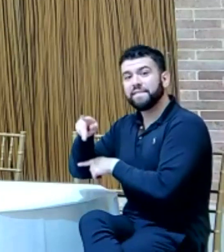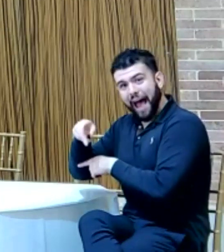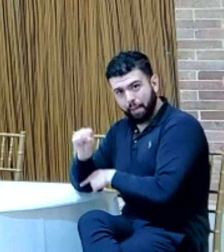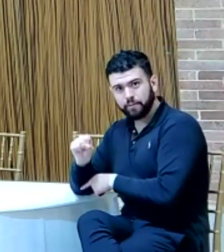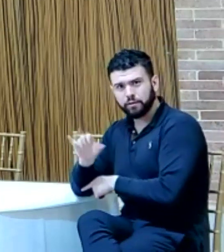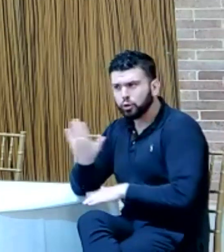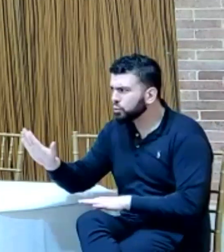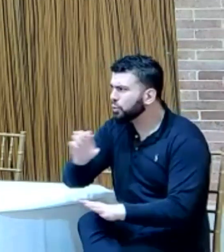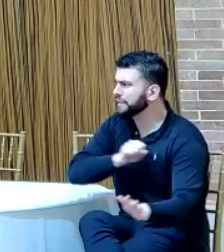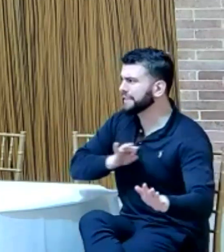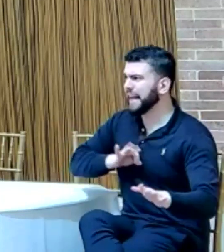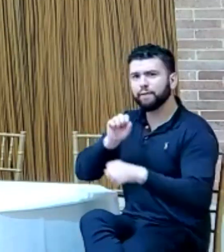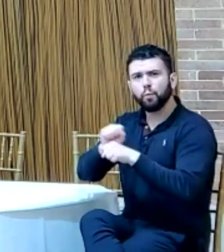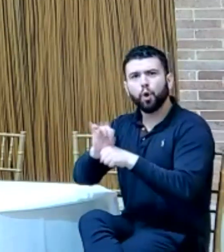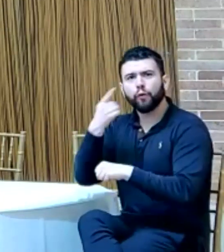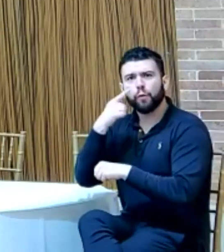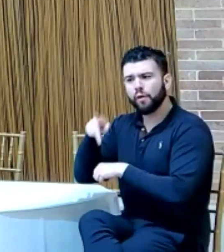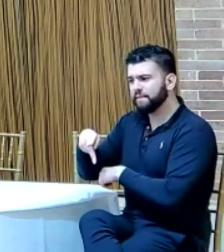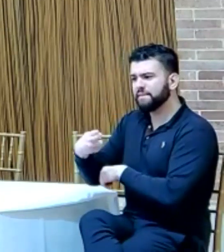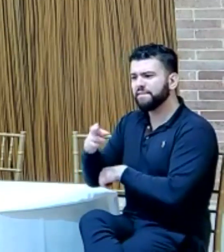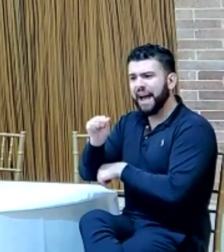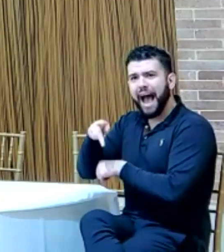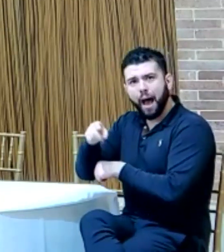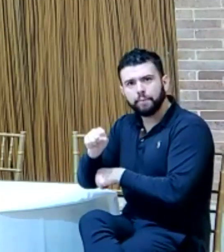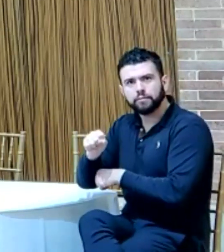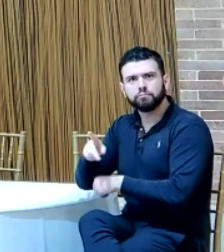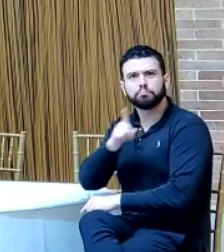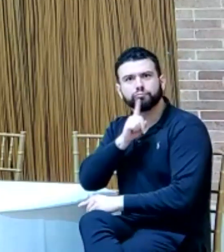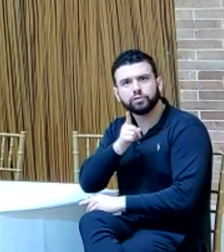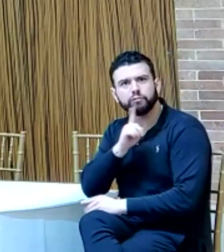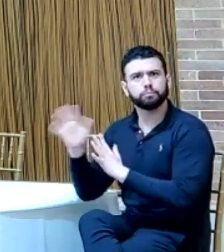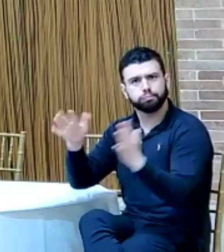hand because we cannot do this work without you clap it up for